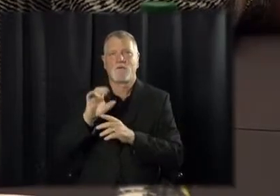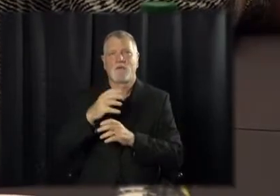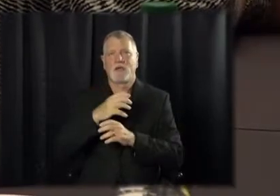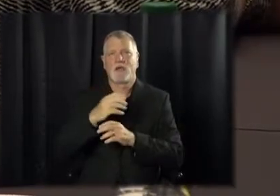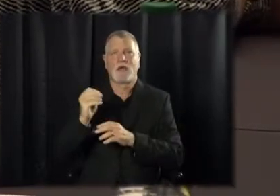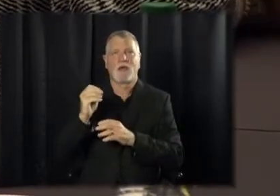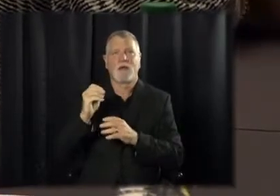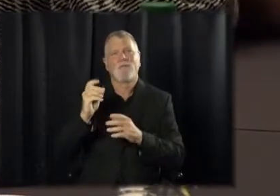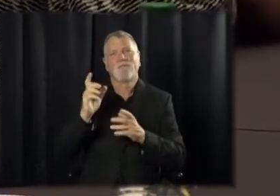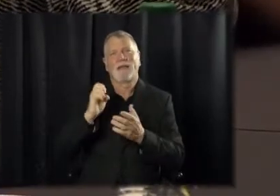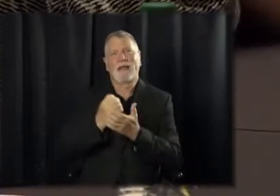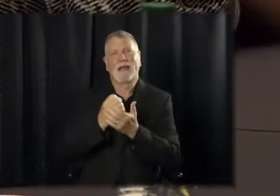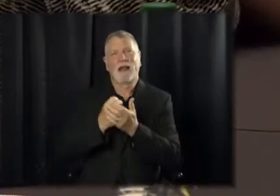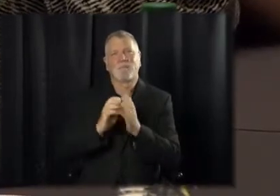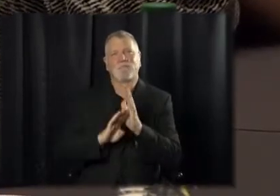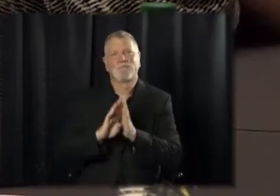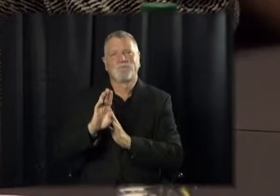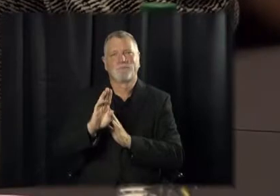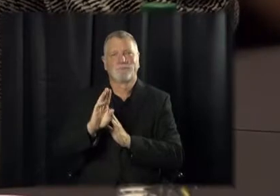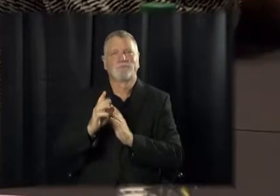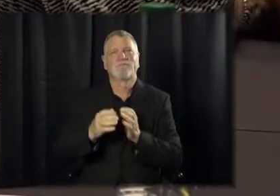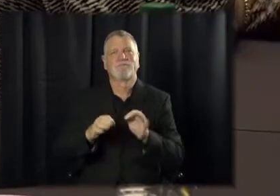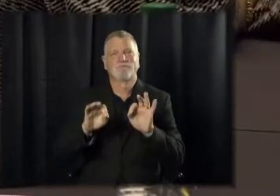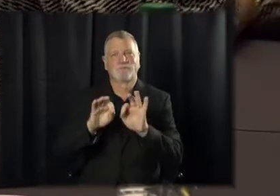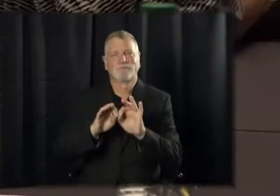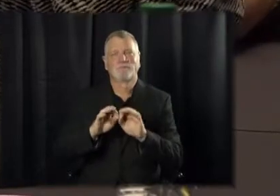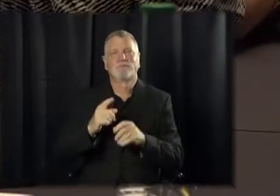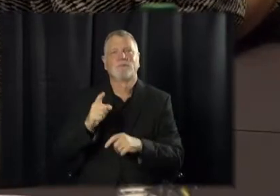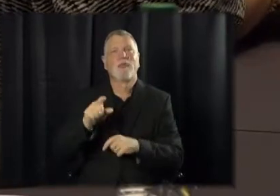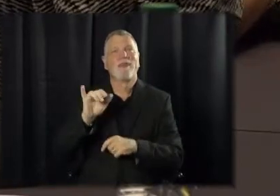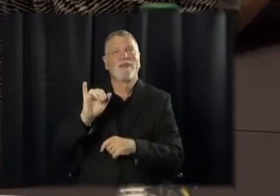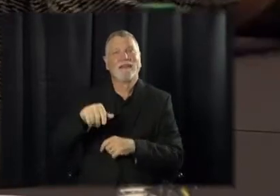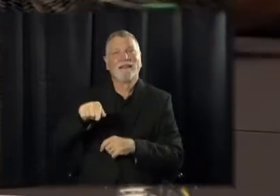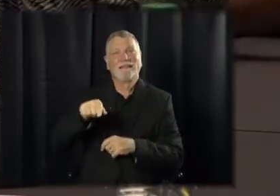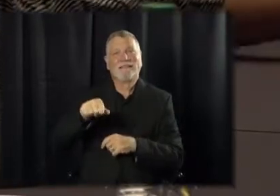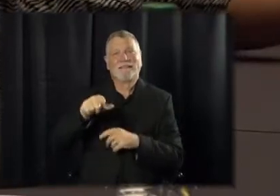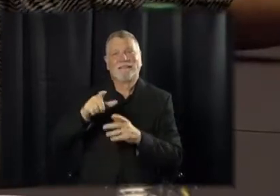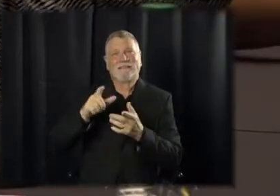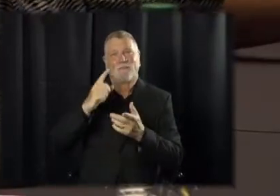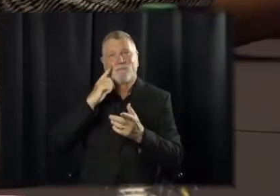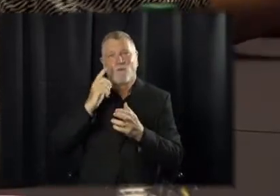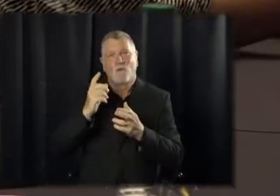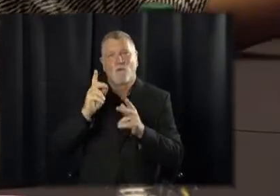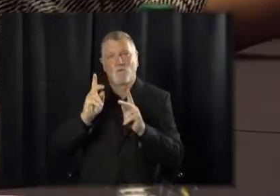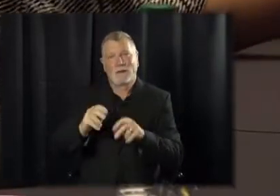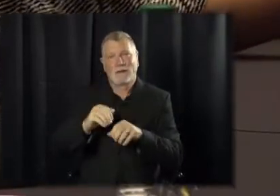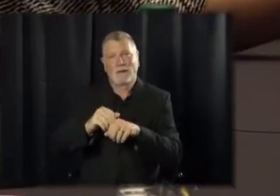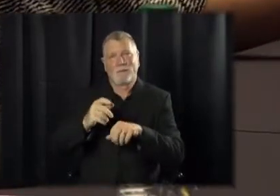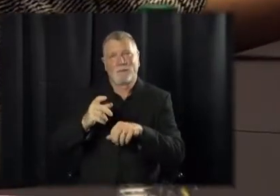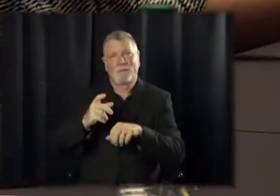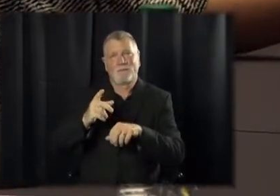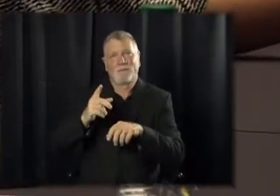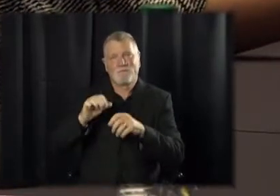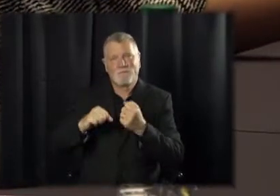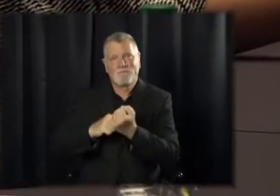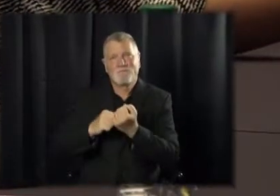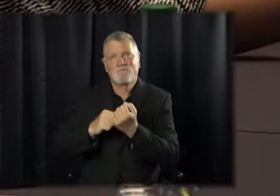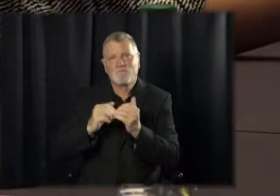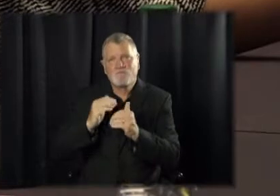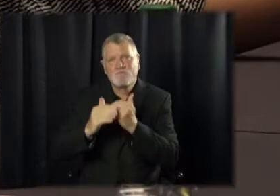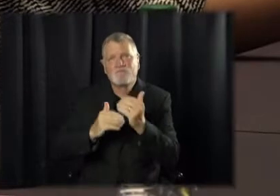development is built on. The energy sector reform aims to provide Puerto Rico residents and businesses with access to